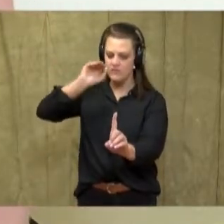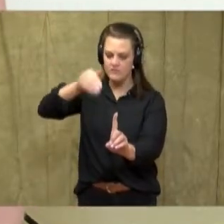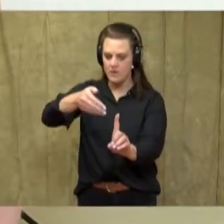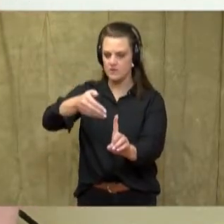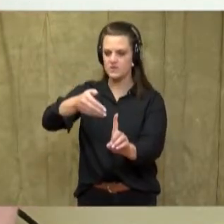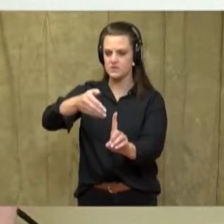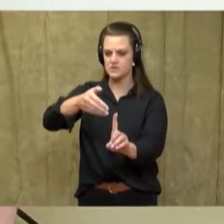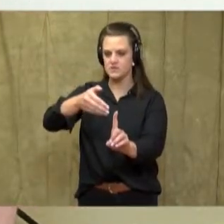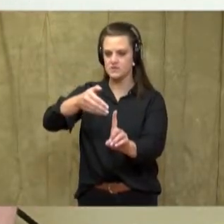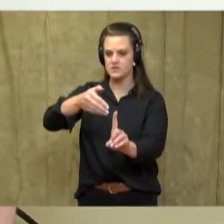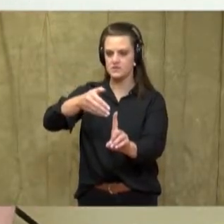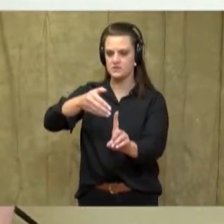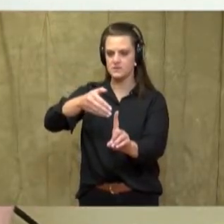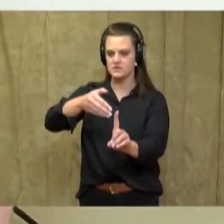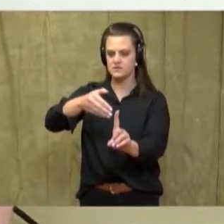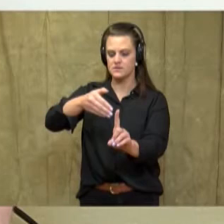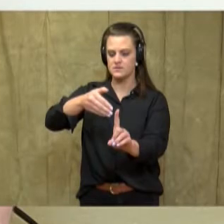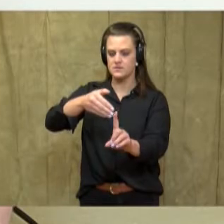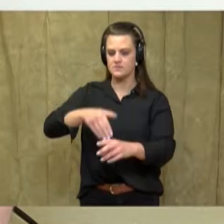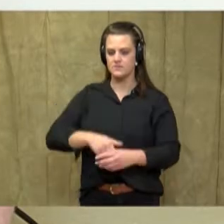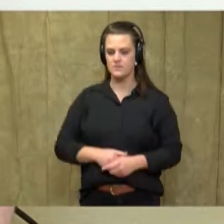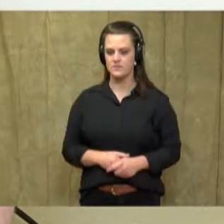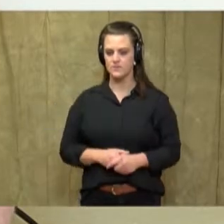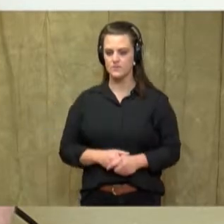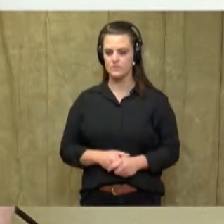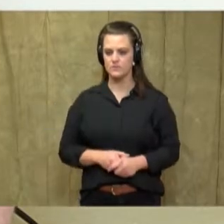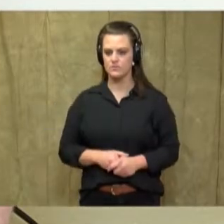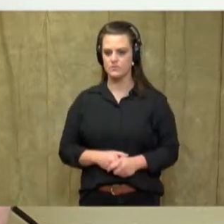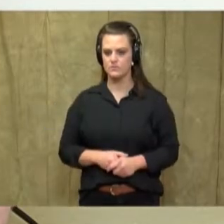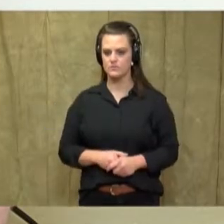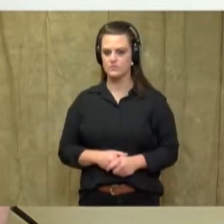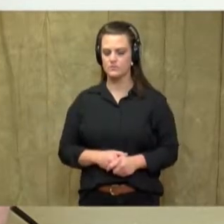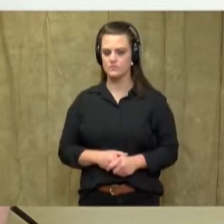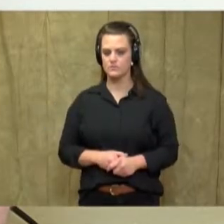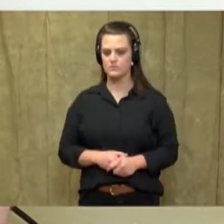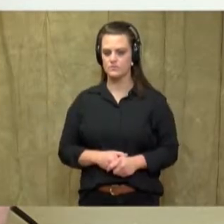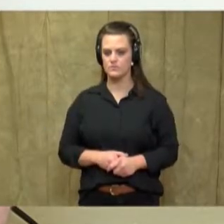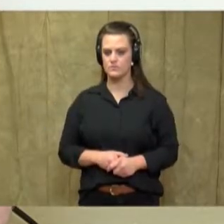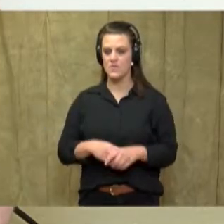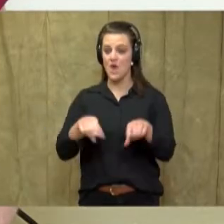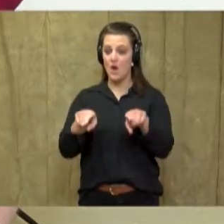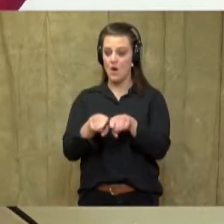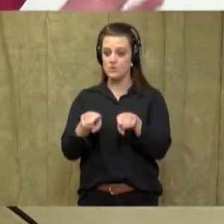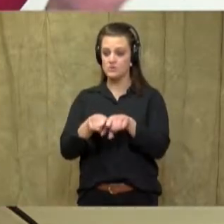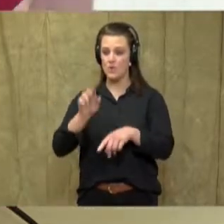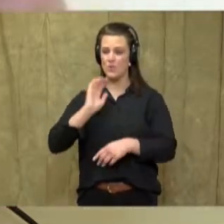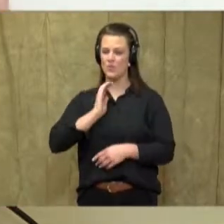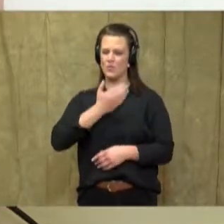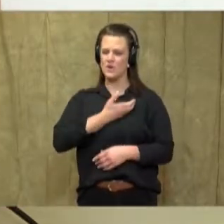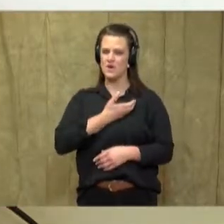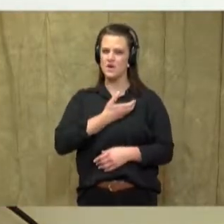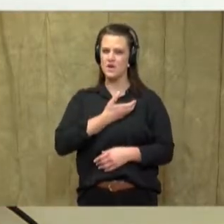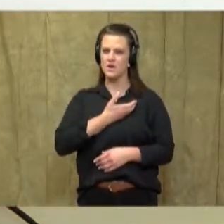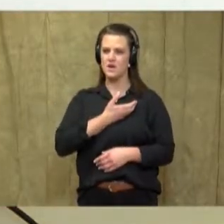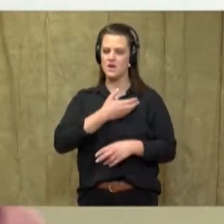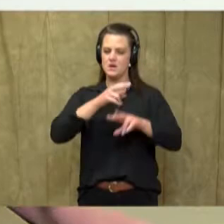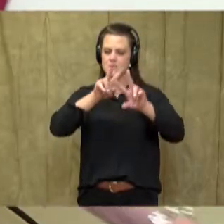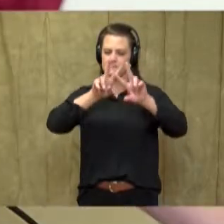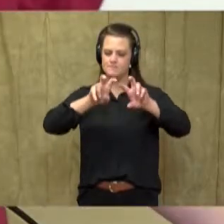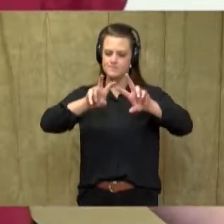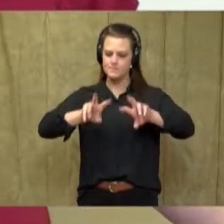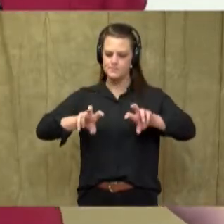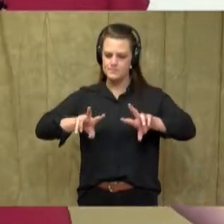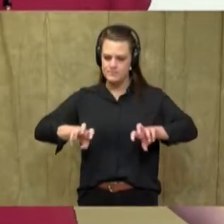on, and that is also where we want to make sure that we are examining a little